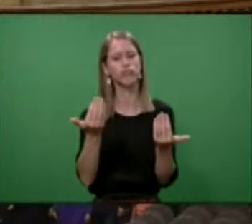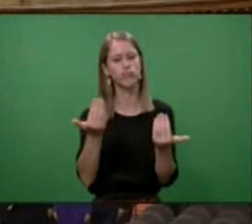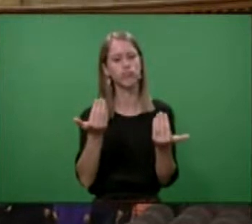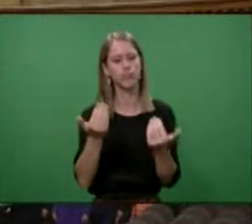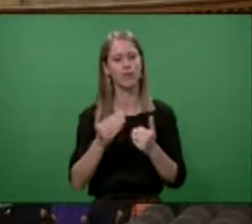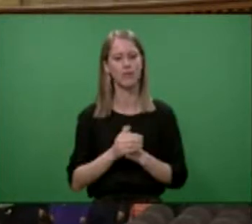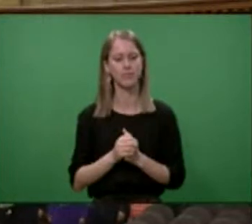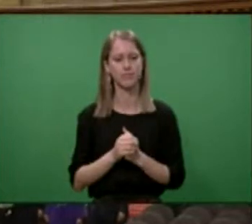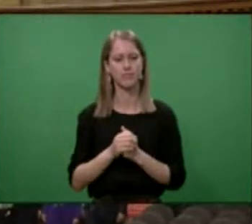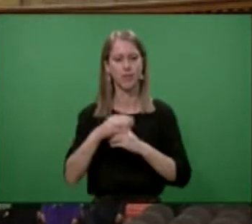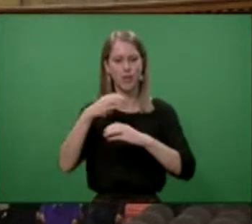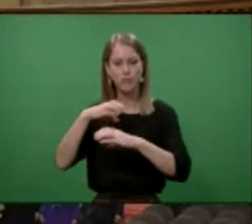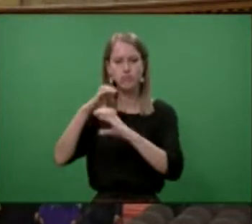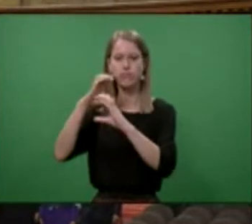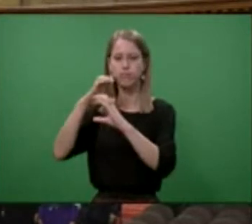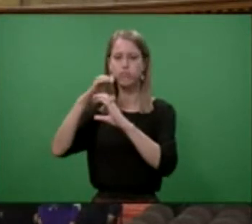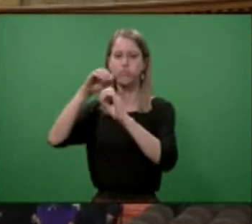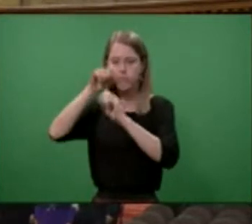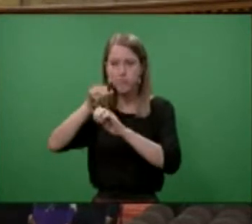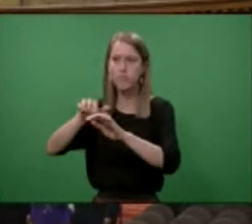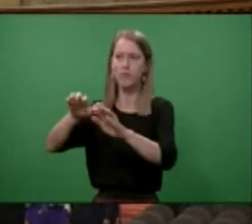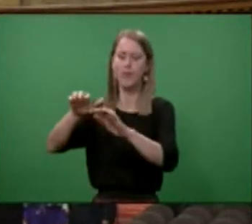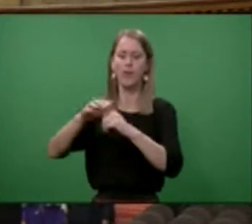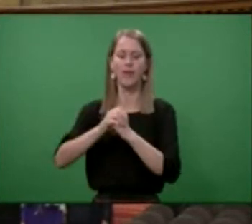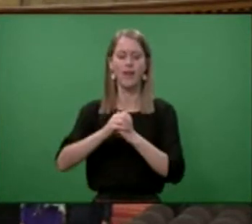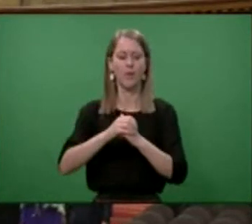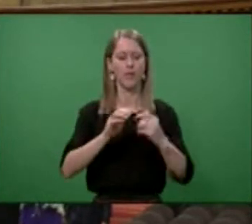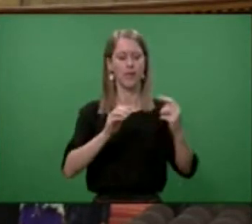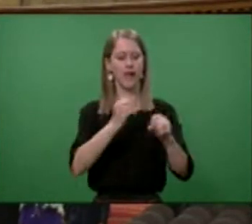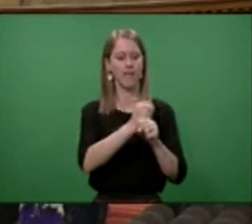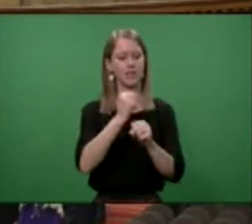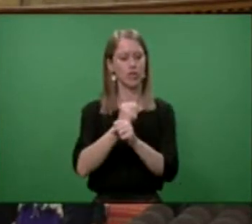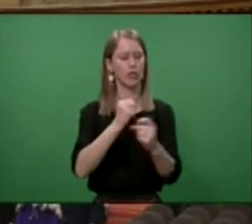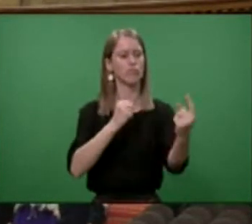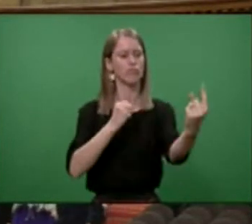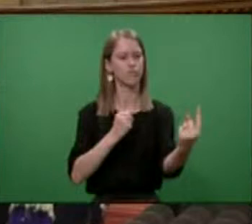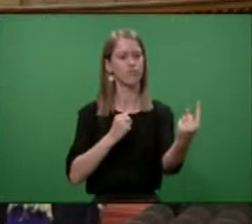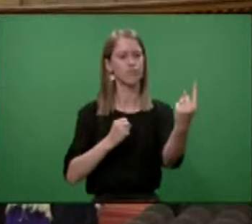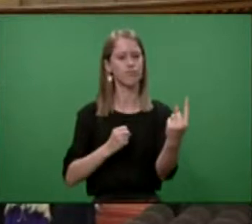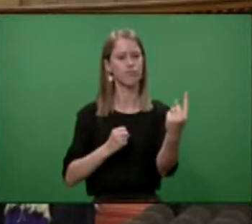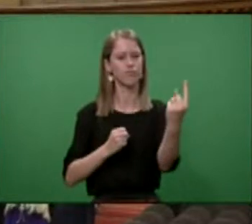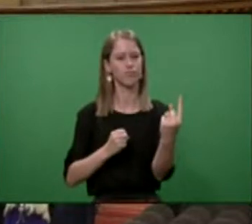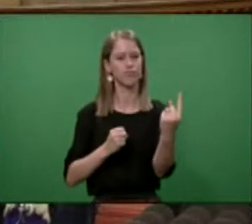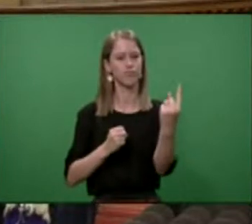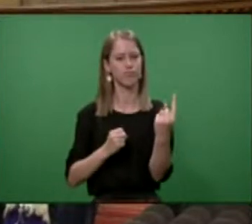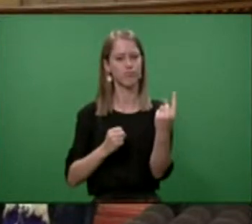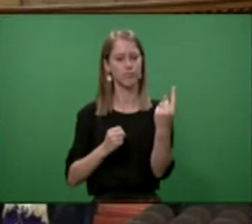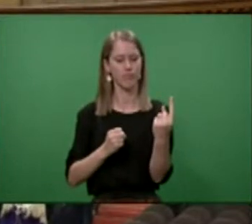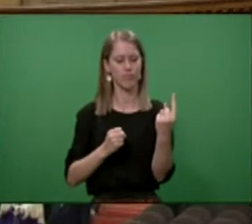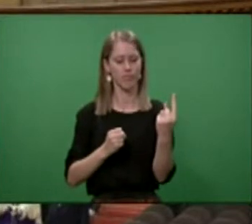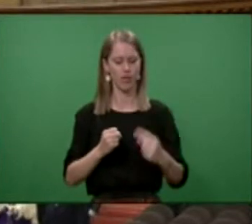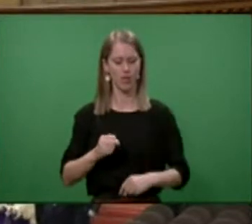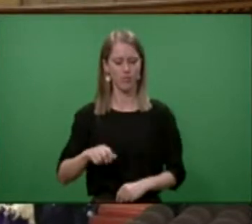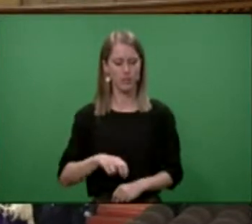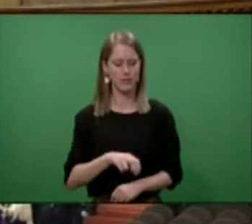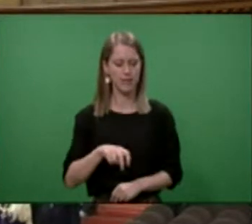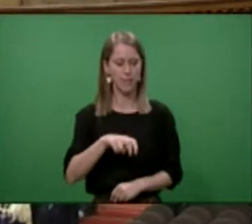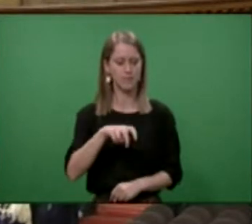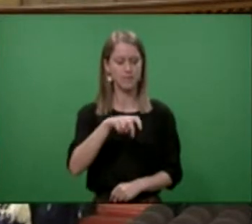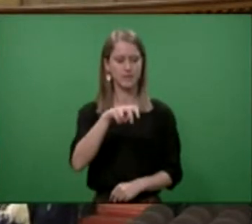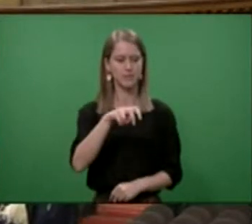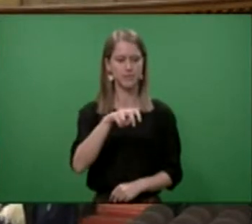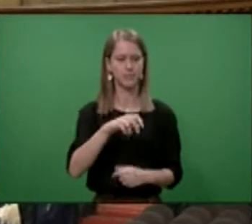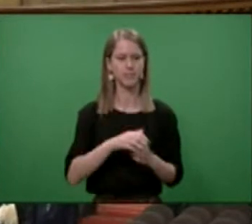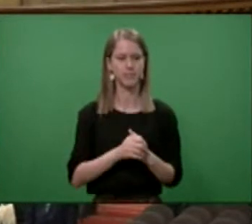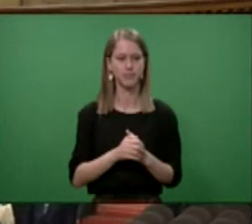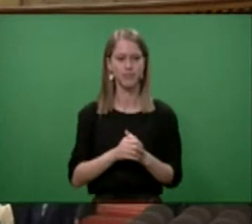A conch shell was blown as she moved up the steps, coming onto the first floor. It